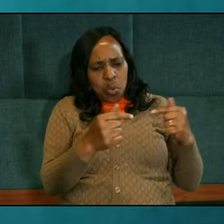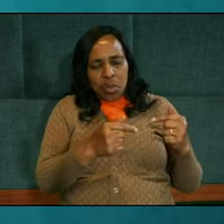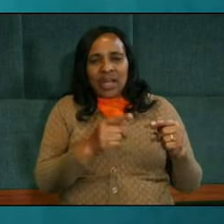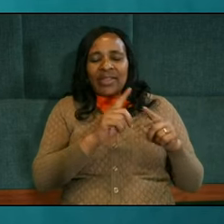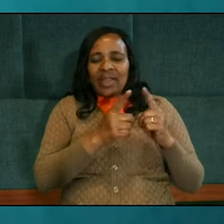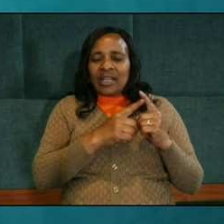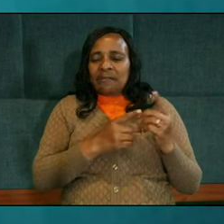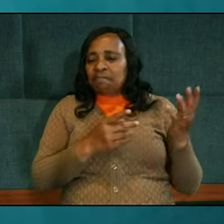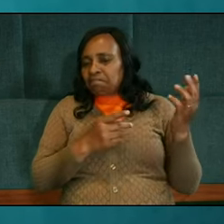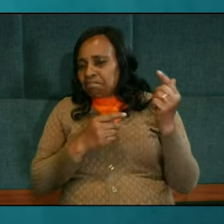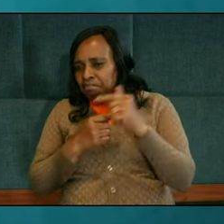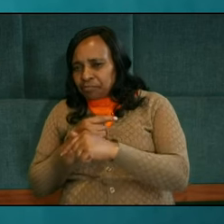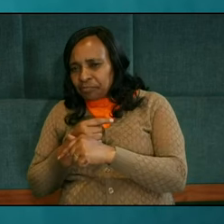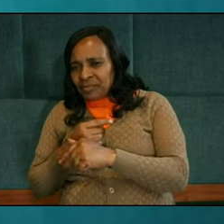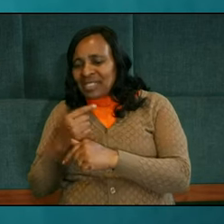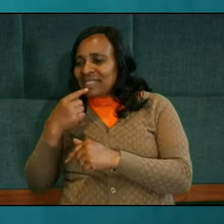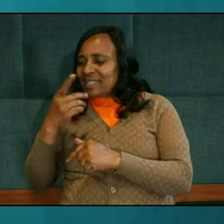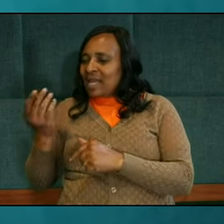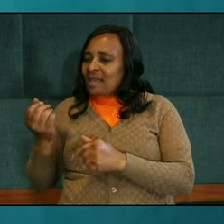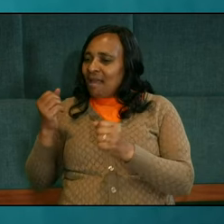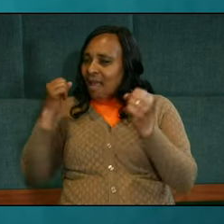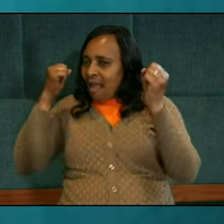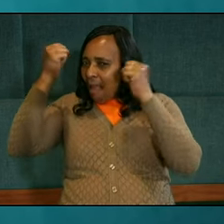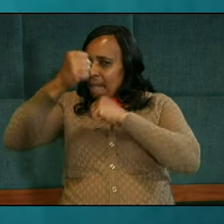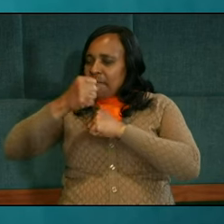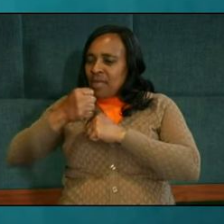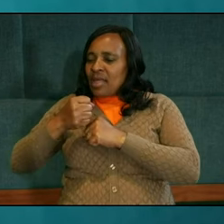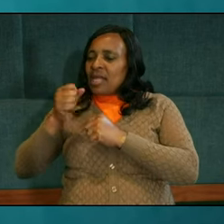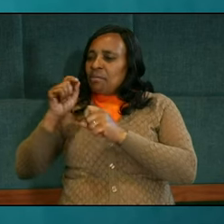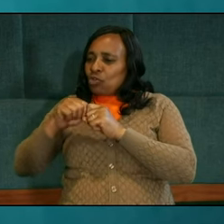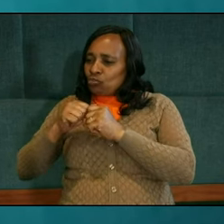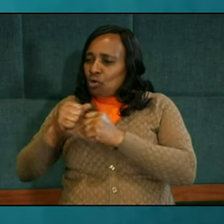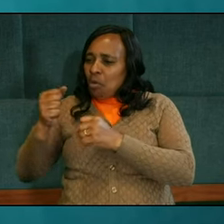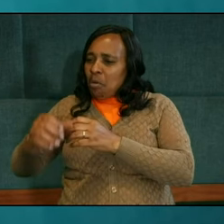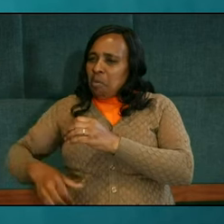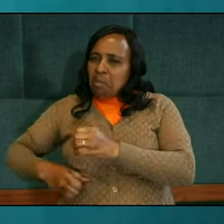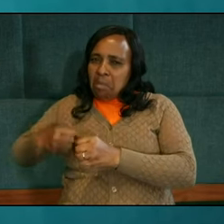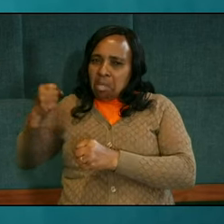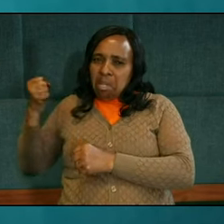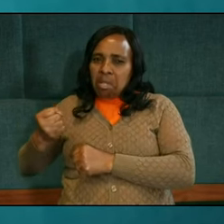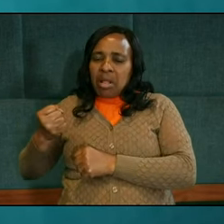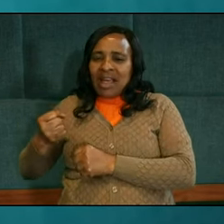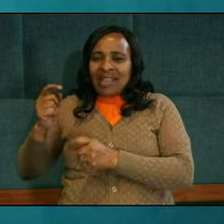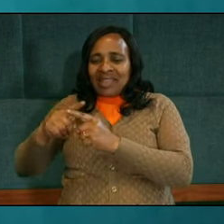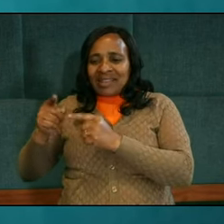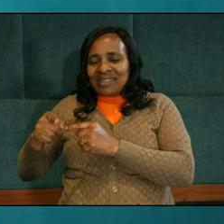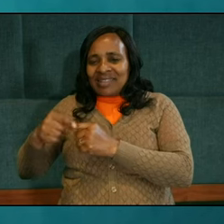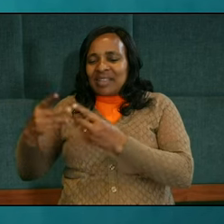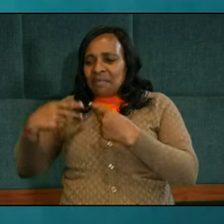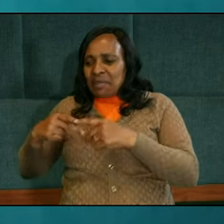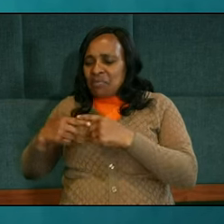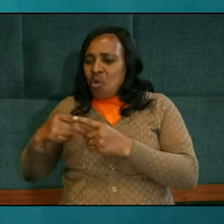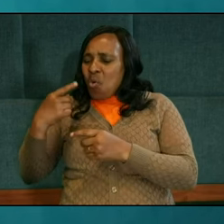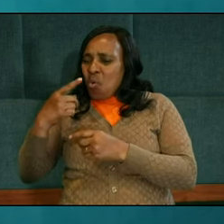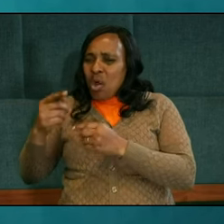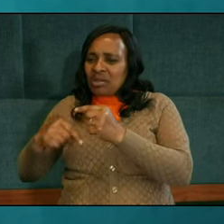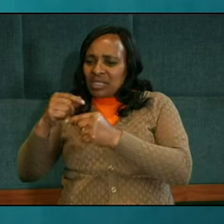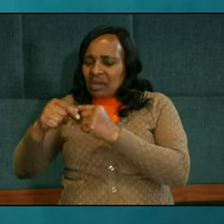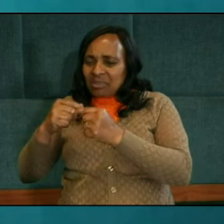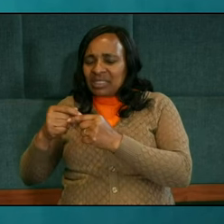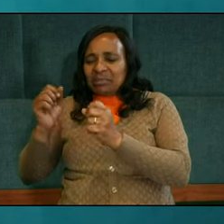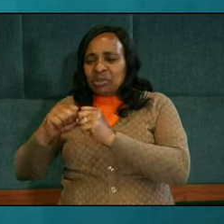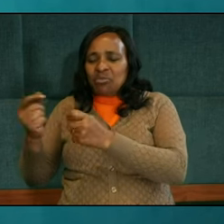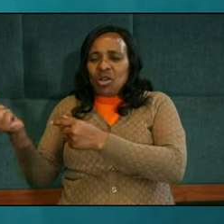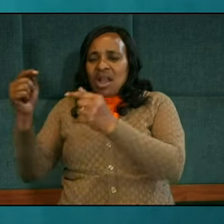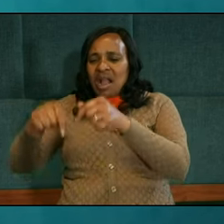So to read from here, Saul said to his armor bearer, draw a sword and run through me, or these uncircumcised fellows will come